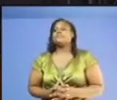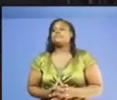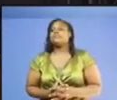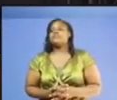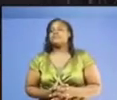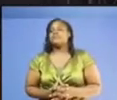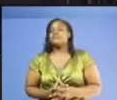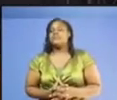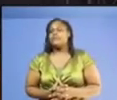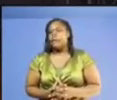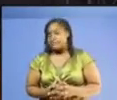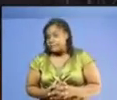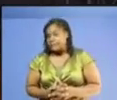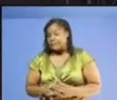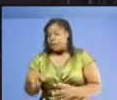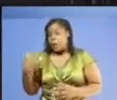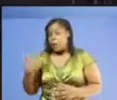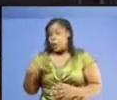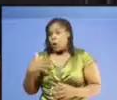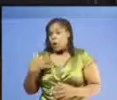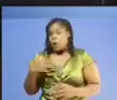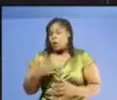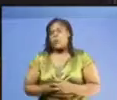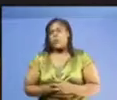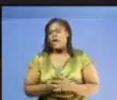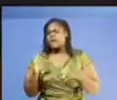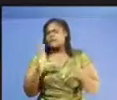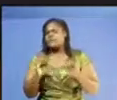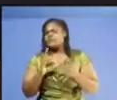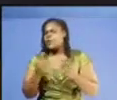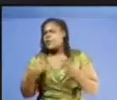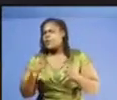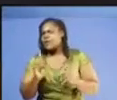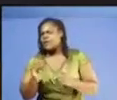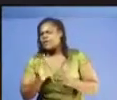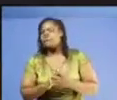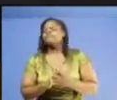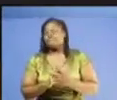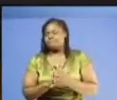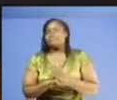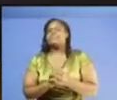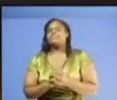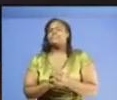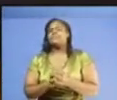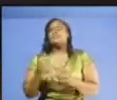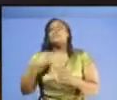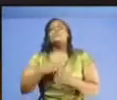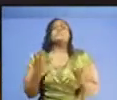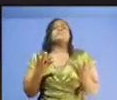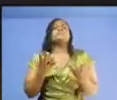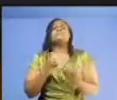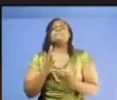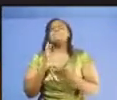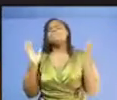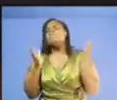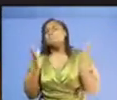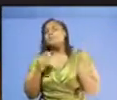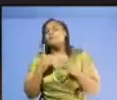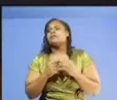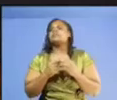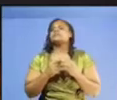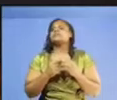Wonder where he's going, Lord. I'm glad you ask. We talk about